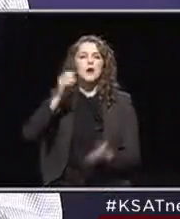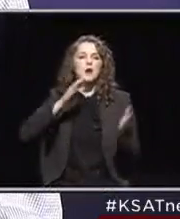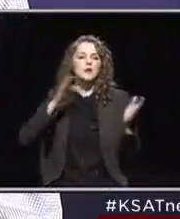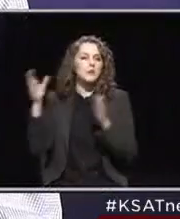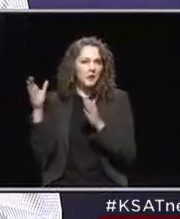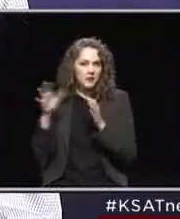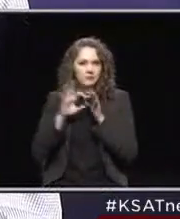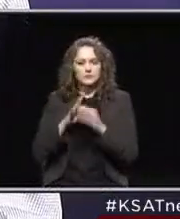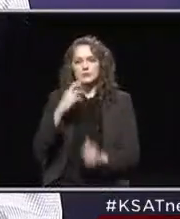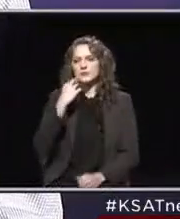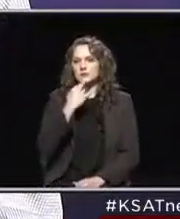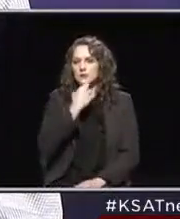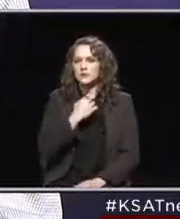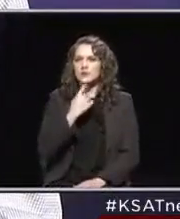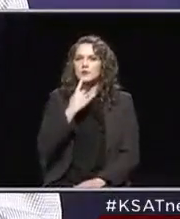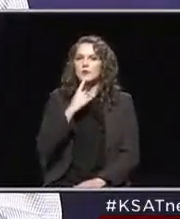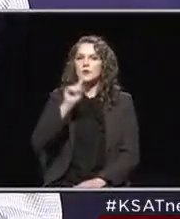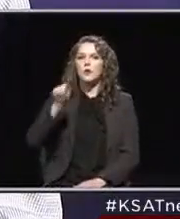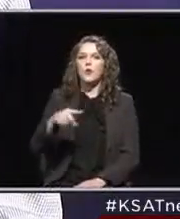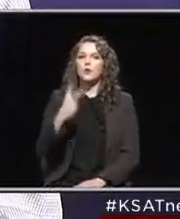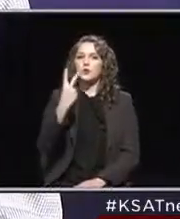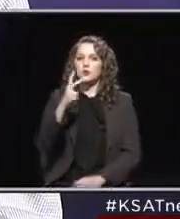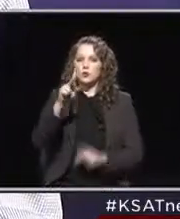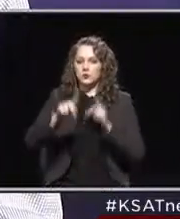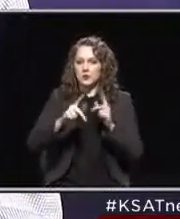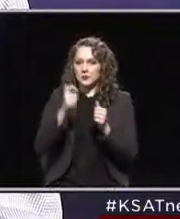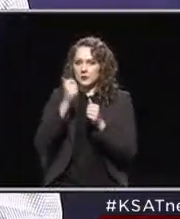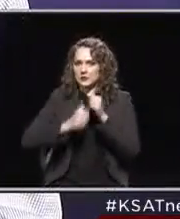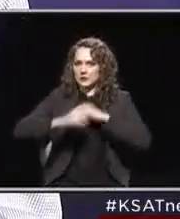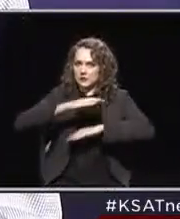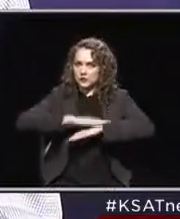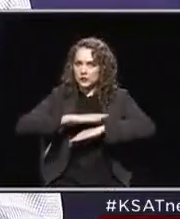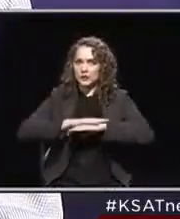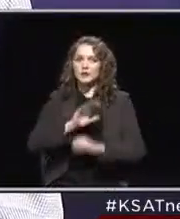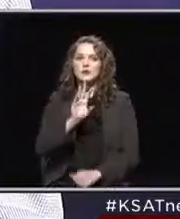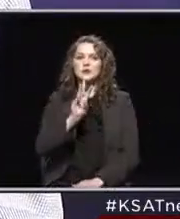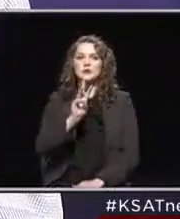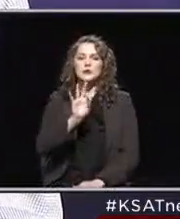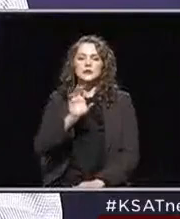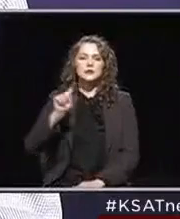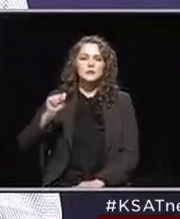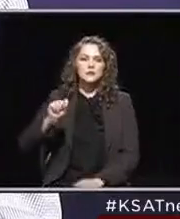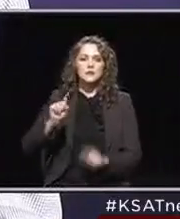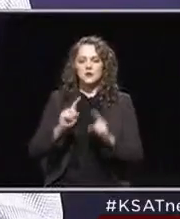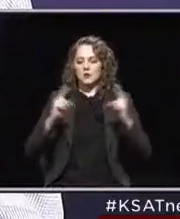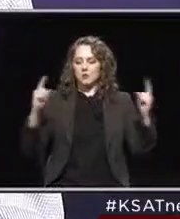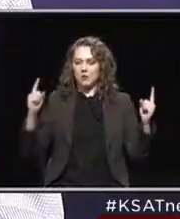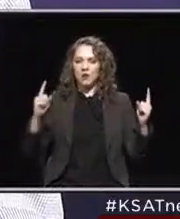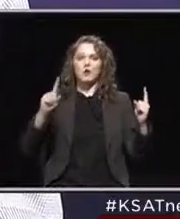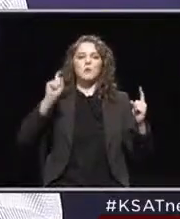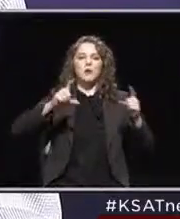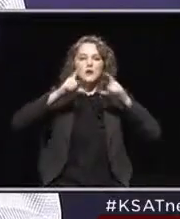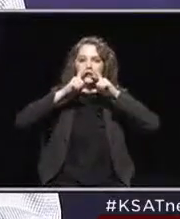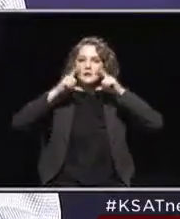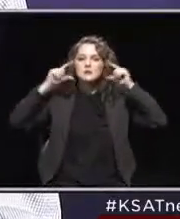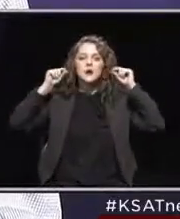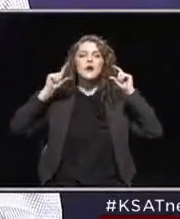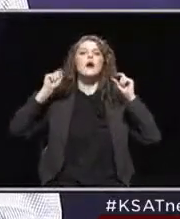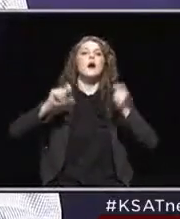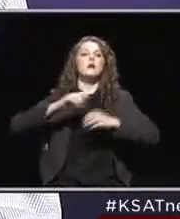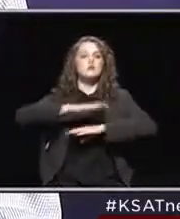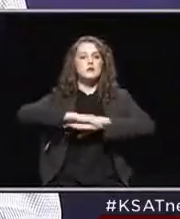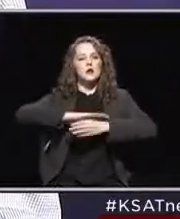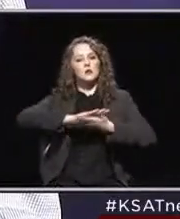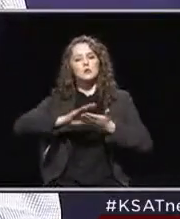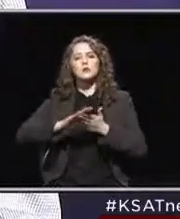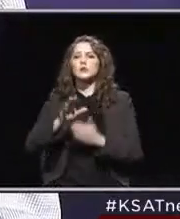was where only two people could be at a table, where they had to be 6 foot apart, where they had to wear a mask when they were coming in, having to clean the table. He really